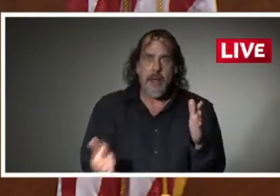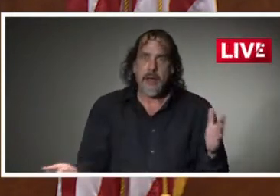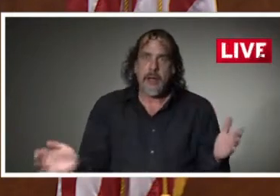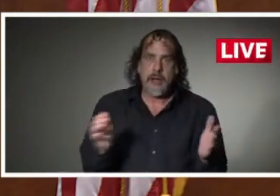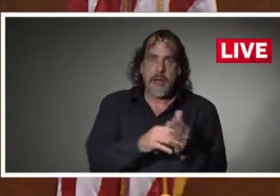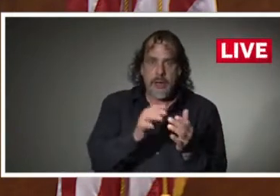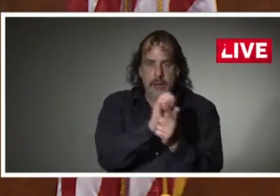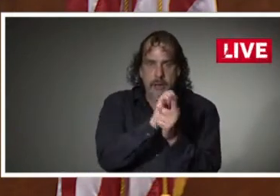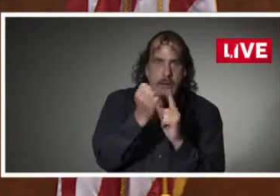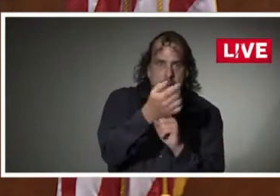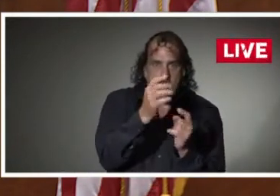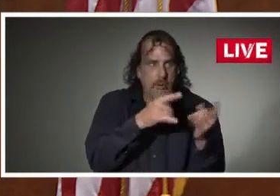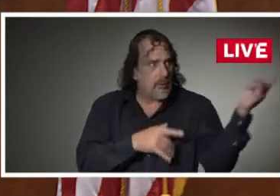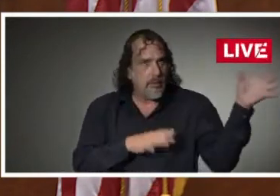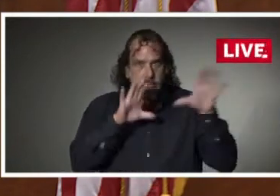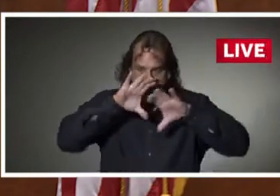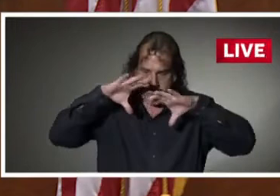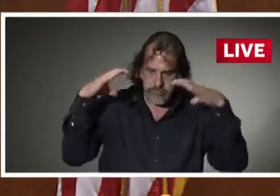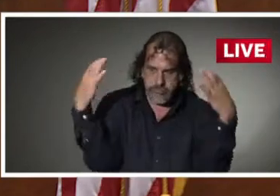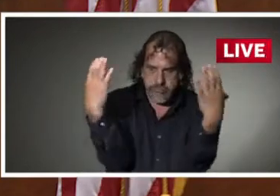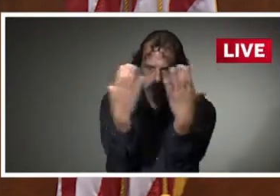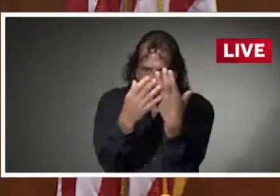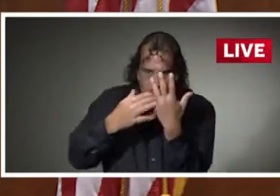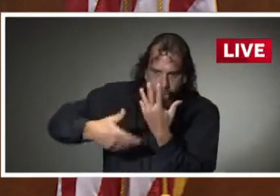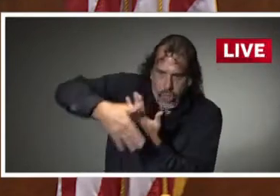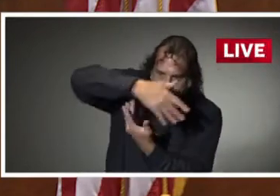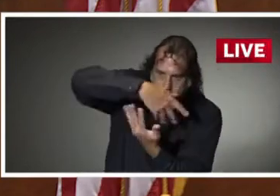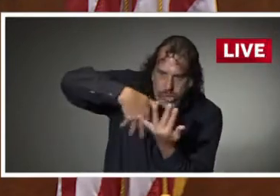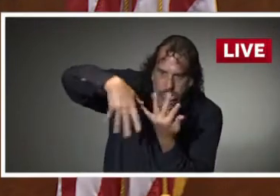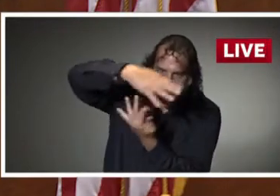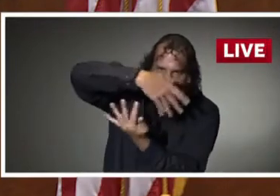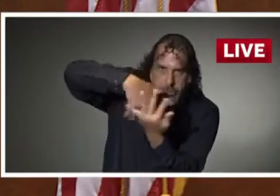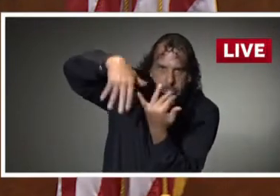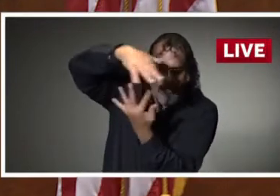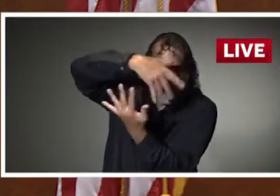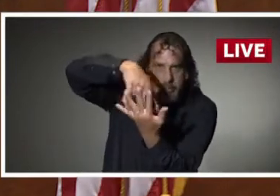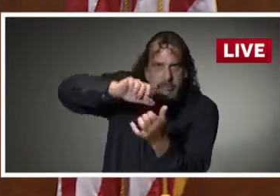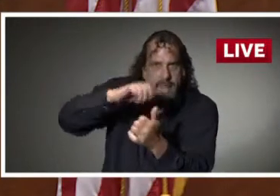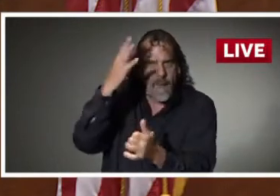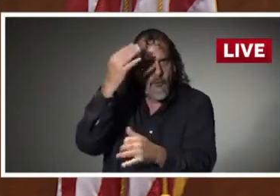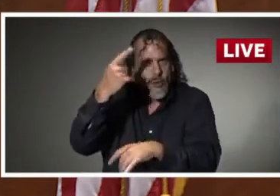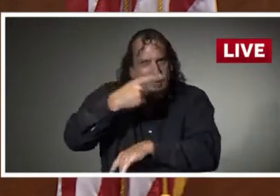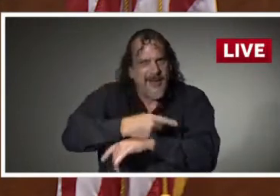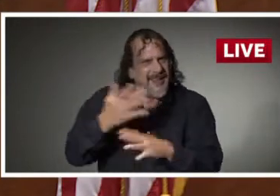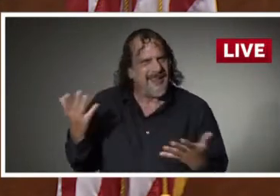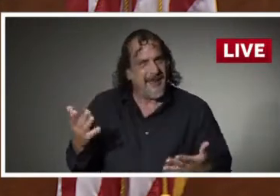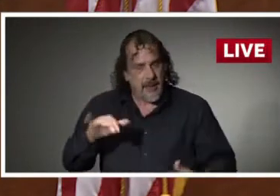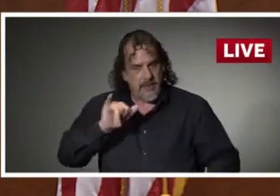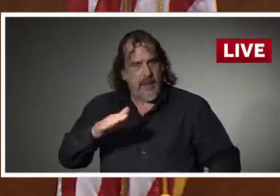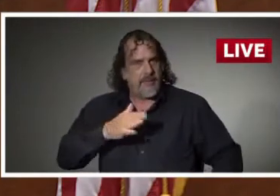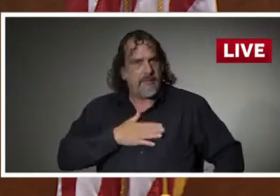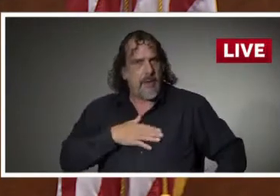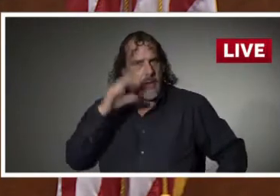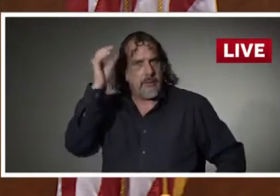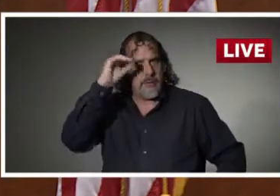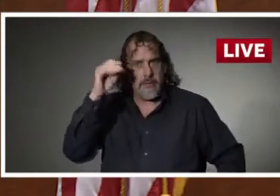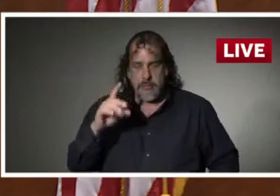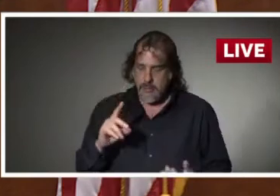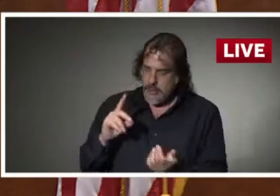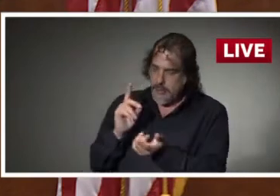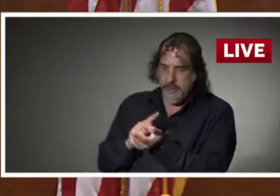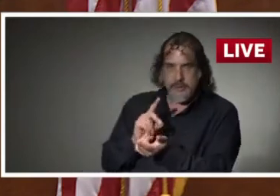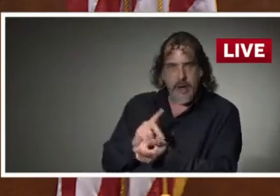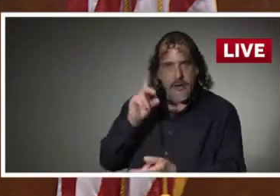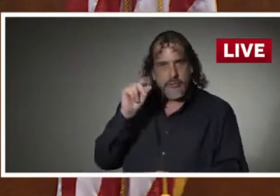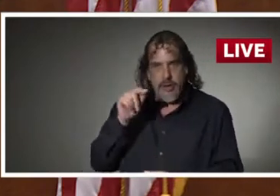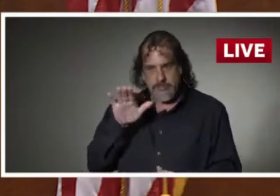that fishbowl of the Mississippi Capitol at least within the next 14 days. Now, again, that is my opinion. Dr. Dobbs is